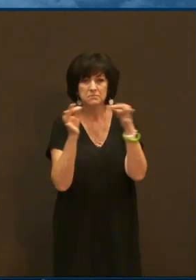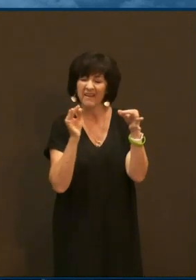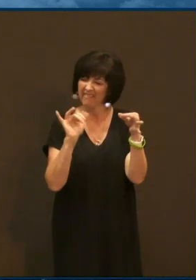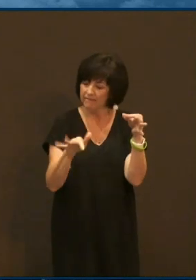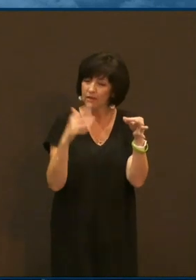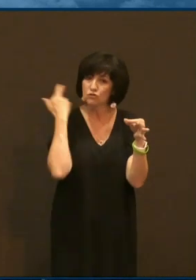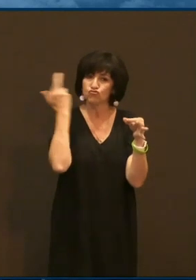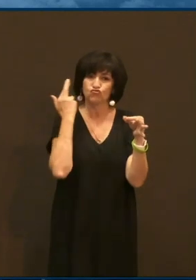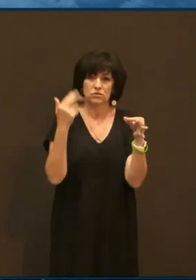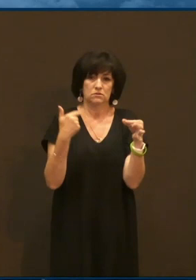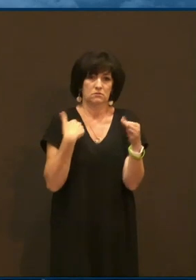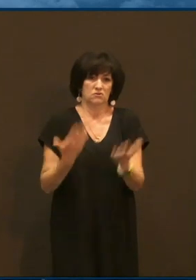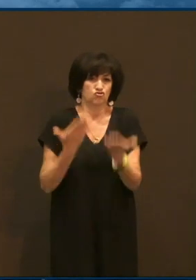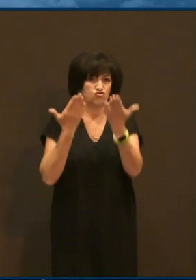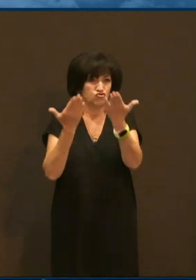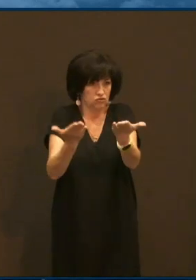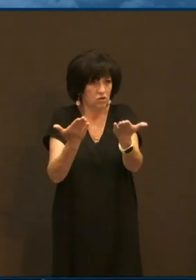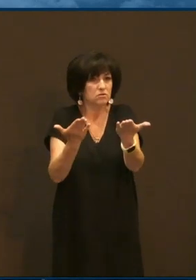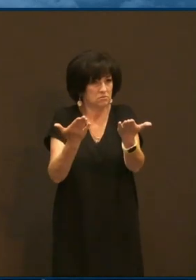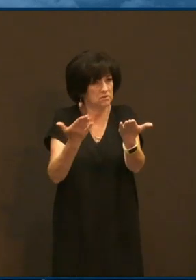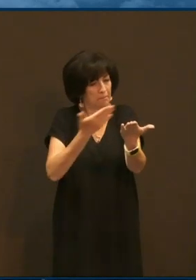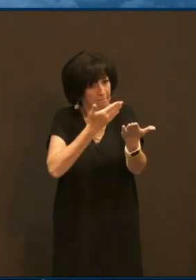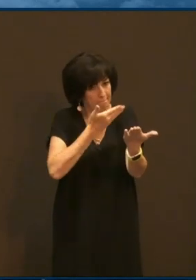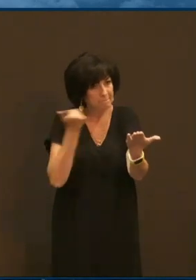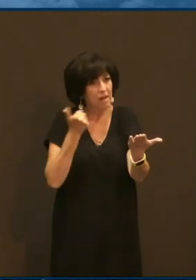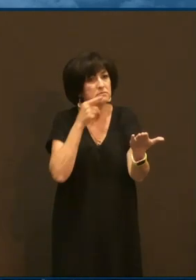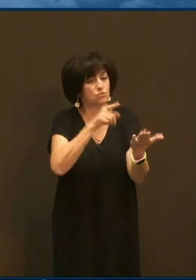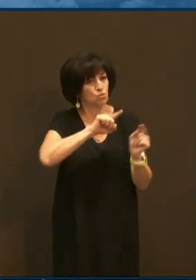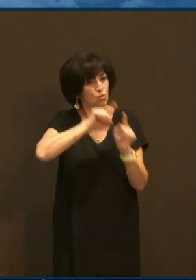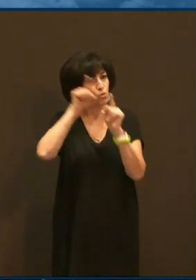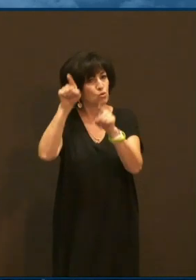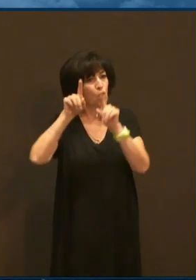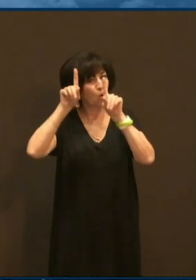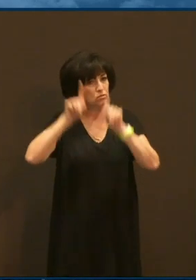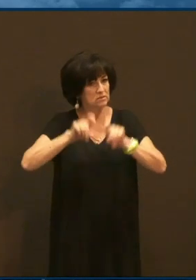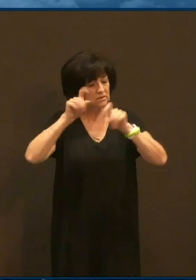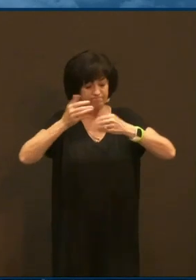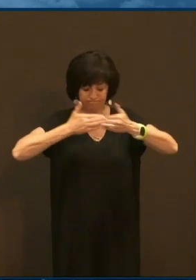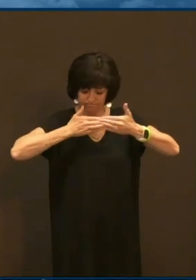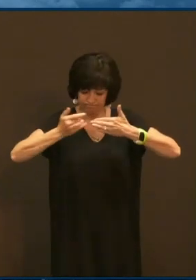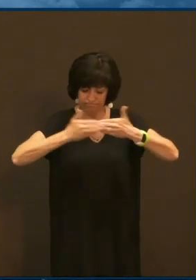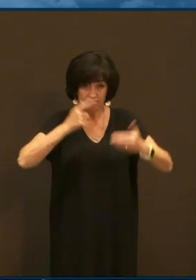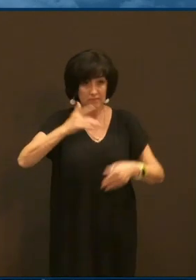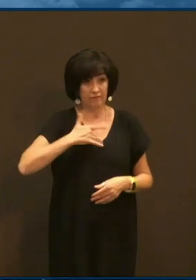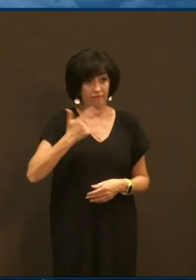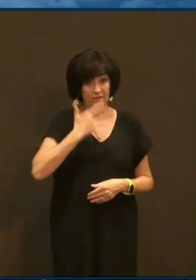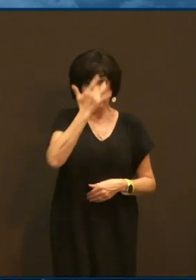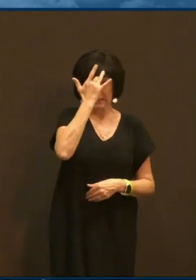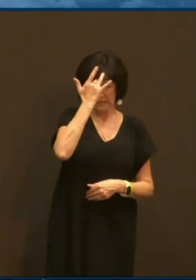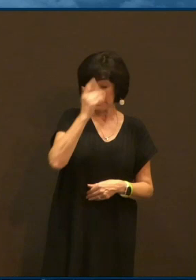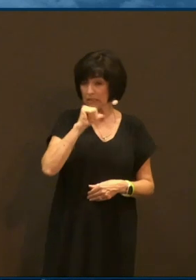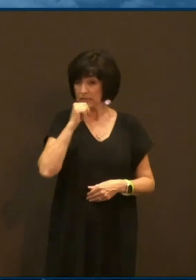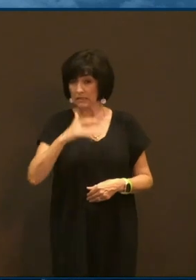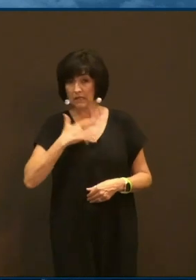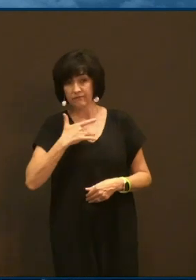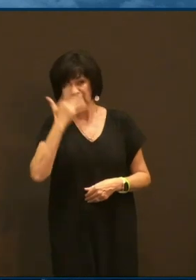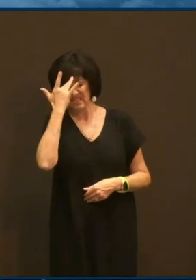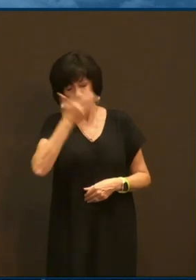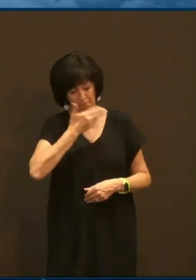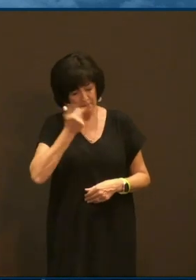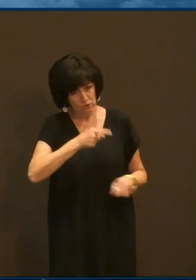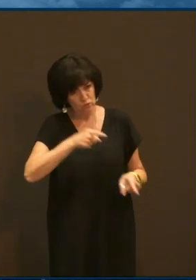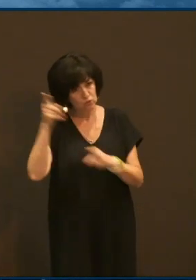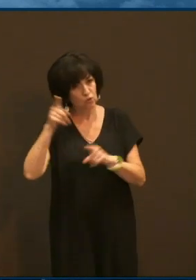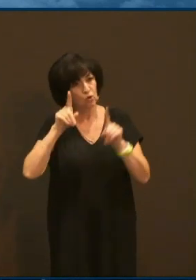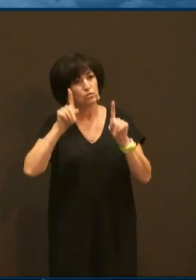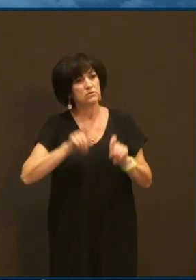tested, whether they have flu-like symptoms or not. So the last slide that I have, again, shows the percent of